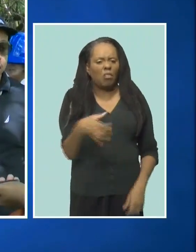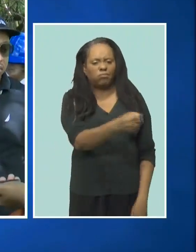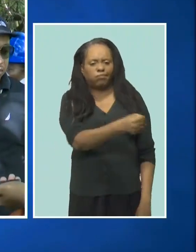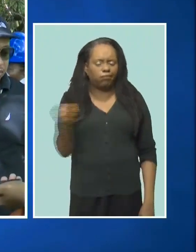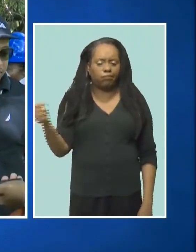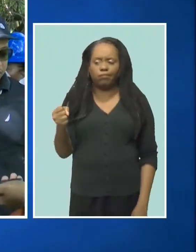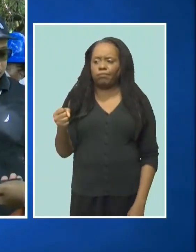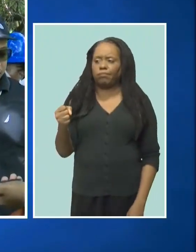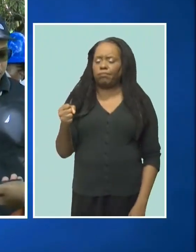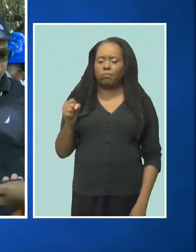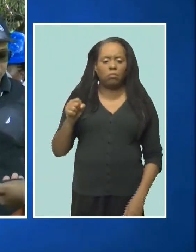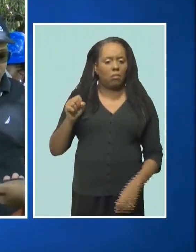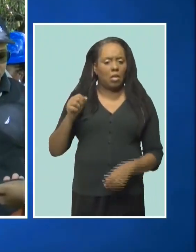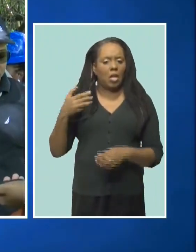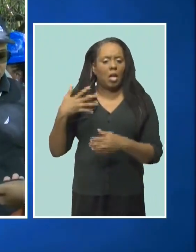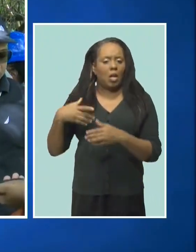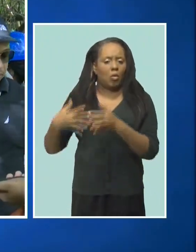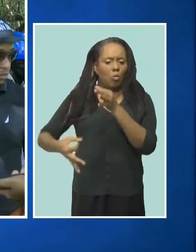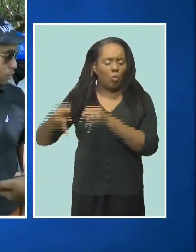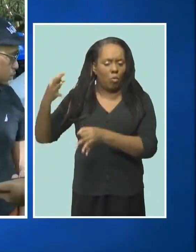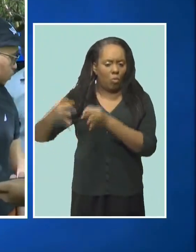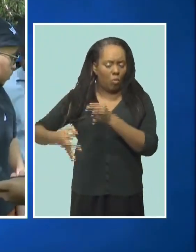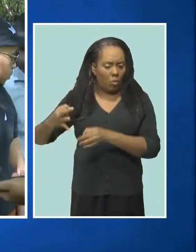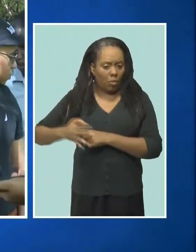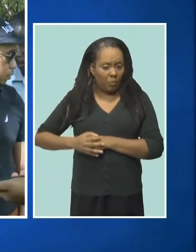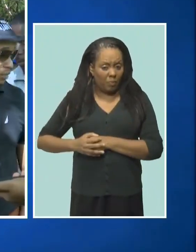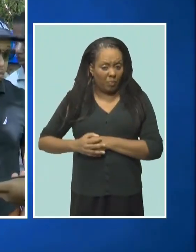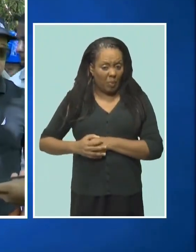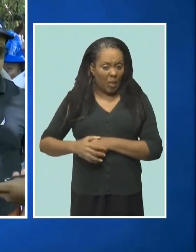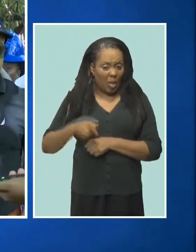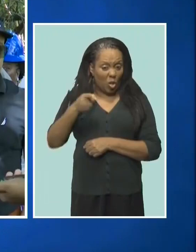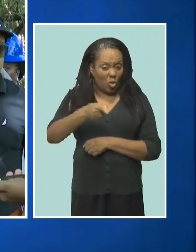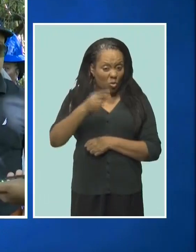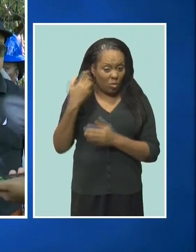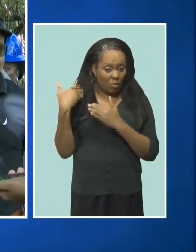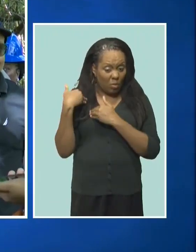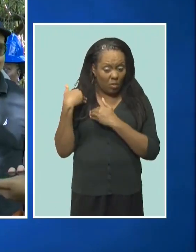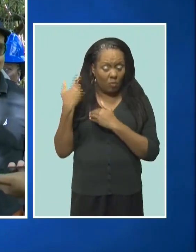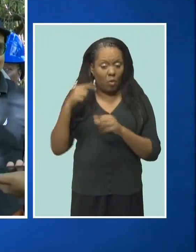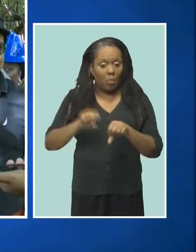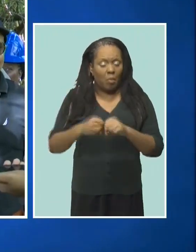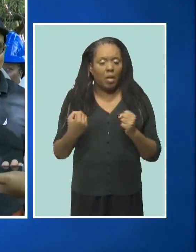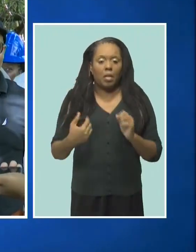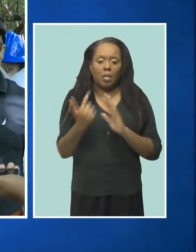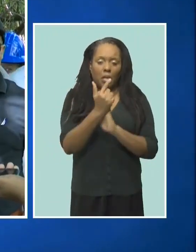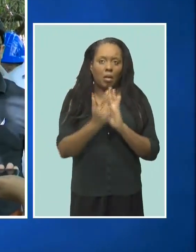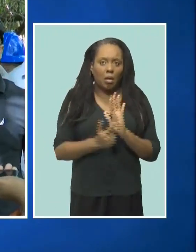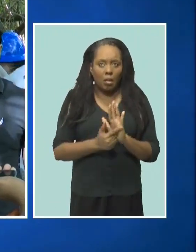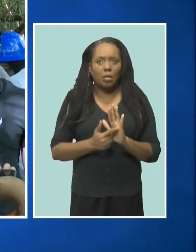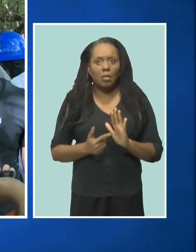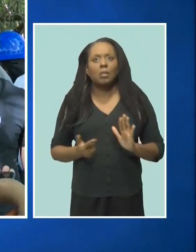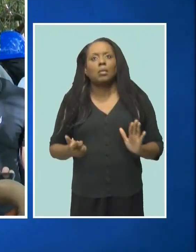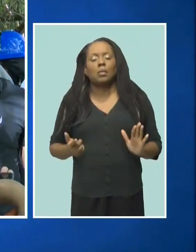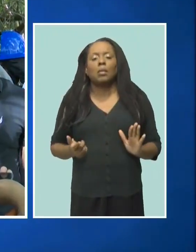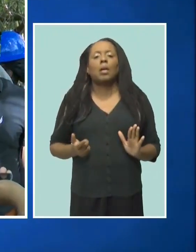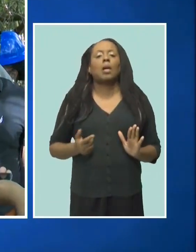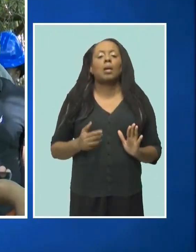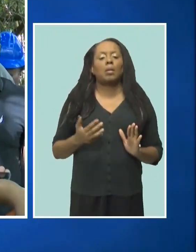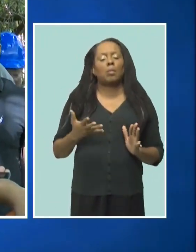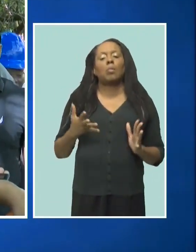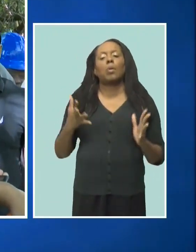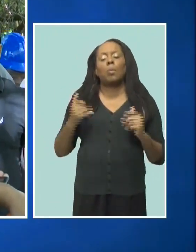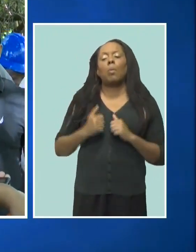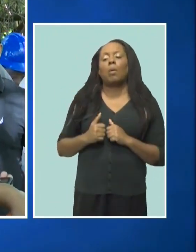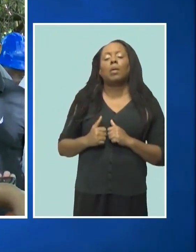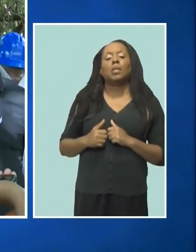those persons who are responsible for the implementation of law in this country as to the reason why they decide to